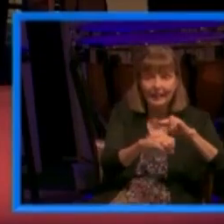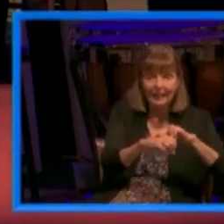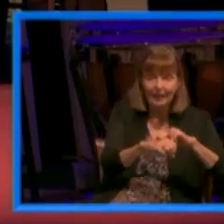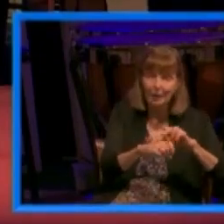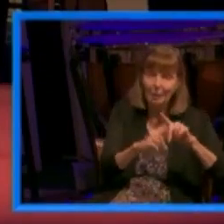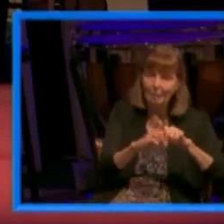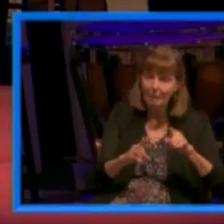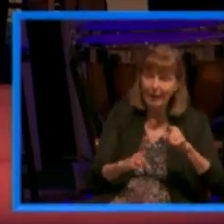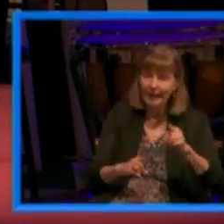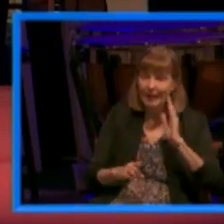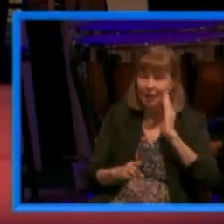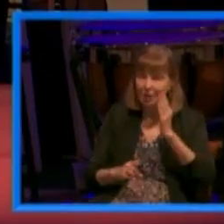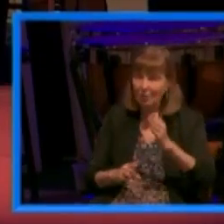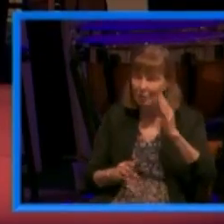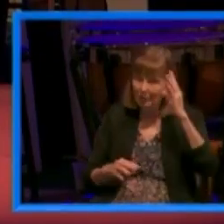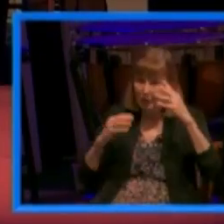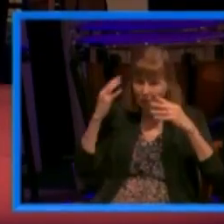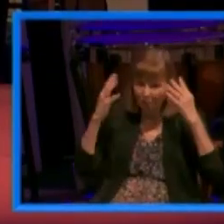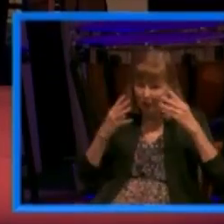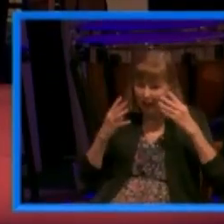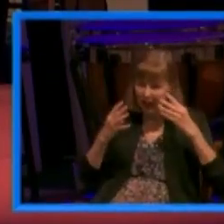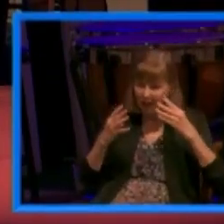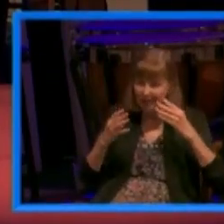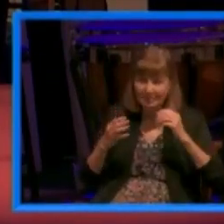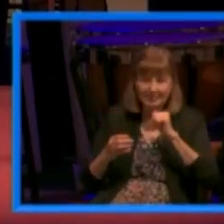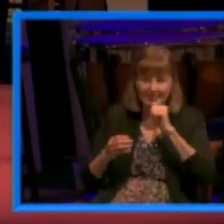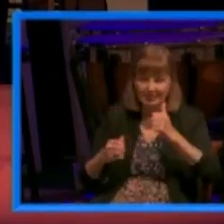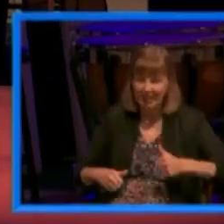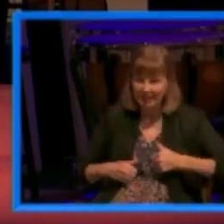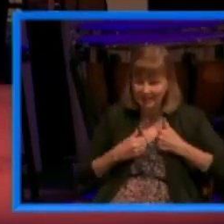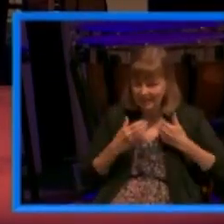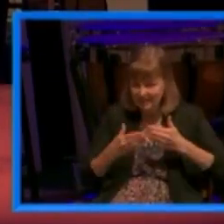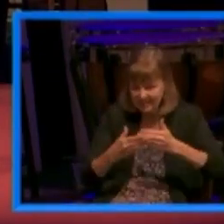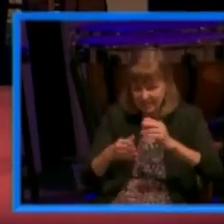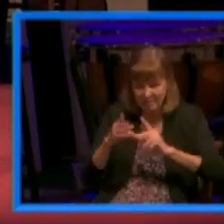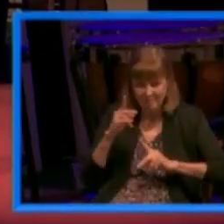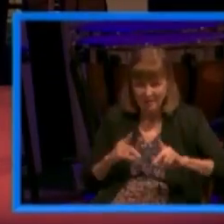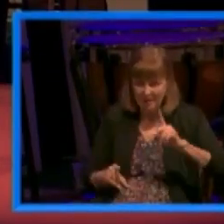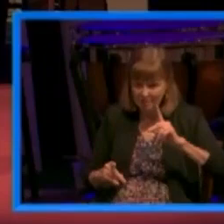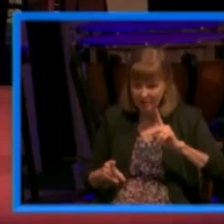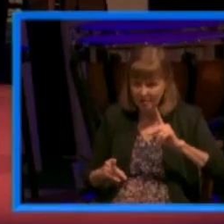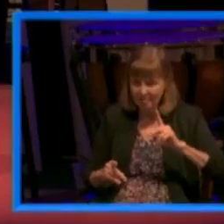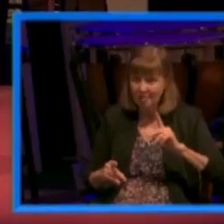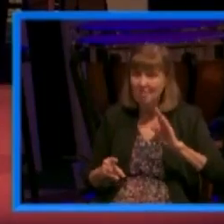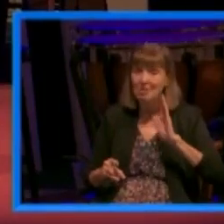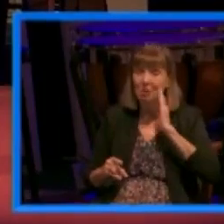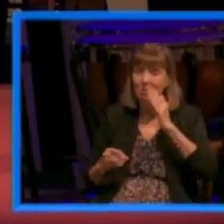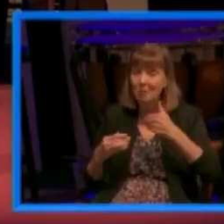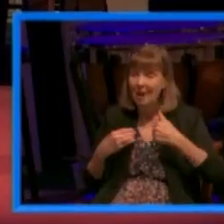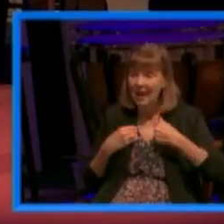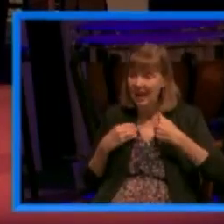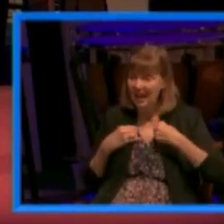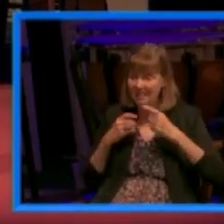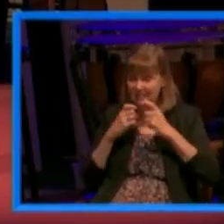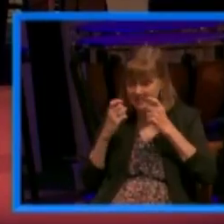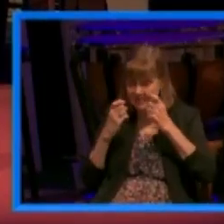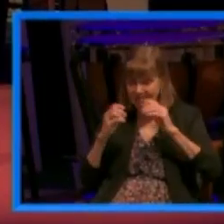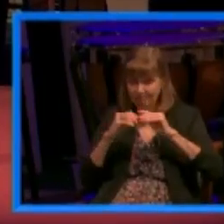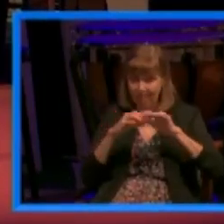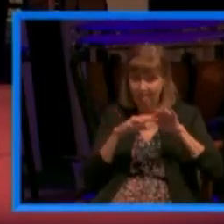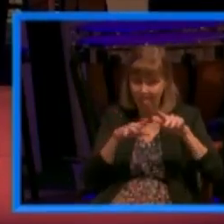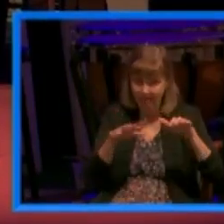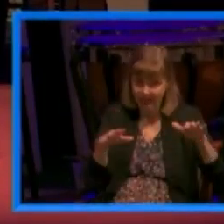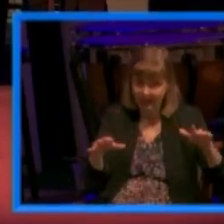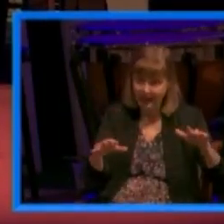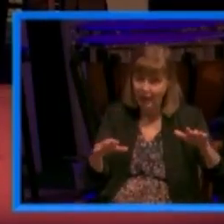near people. He's going to be against Abraham's seed. There's going to be ripple effects for this sin, but I'm still going to bless him along the way. But I don't want